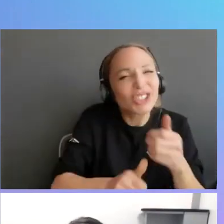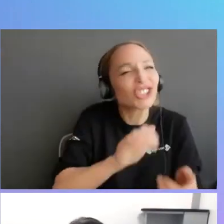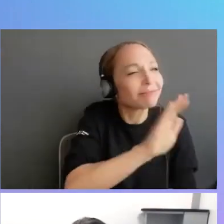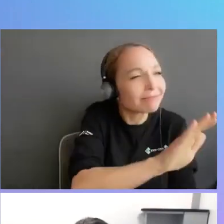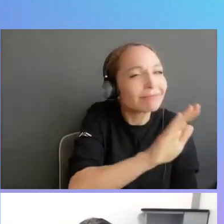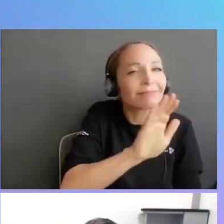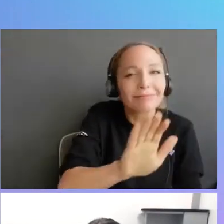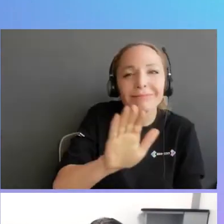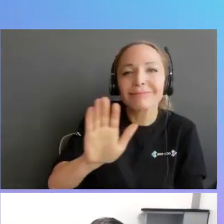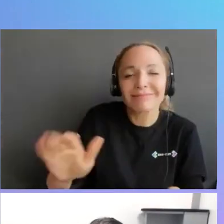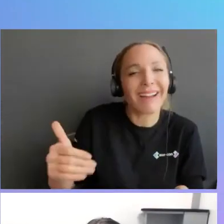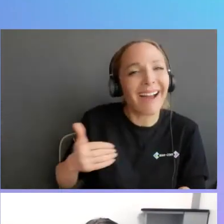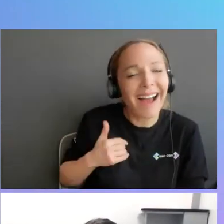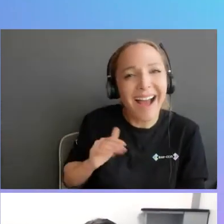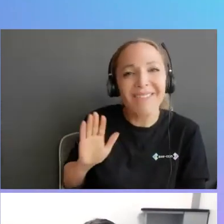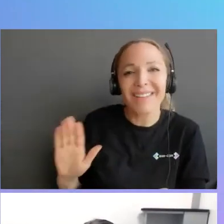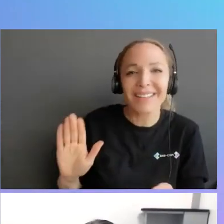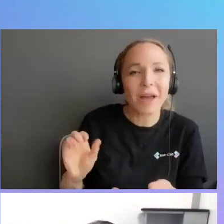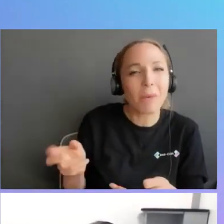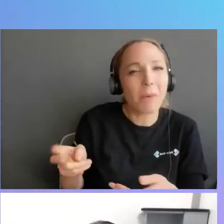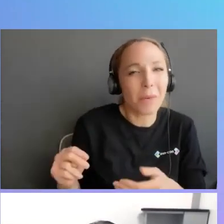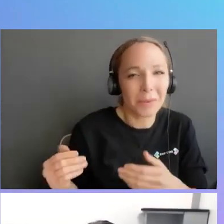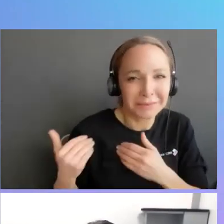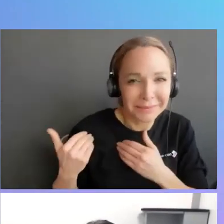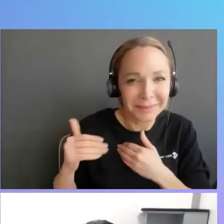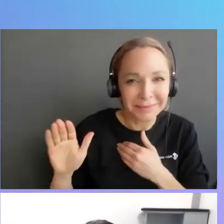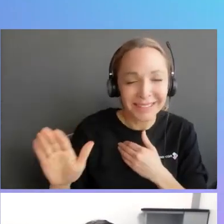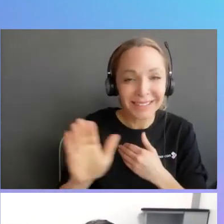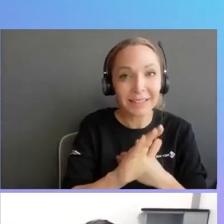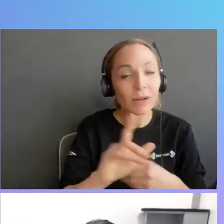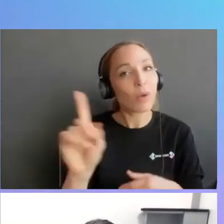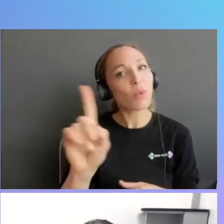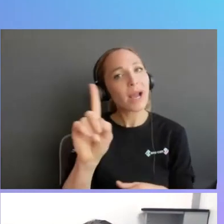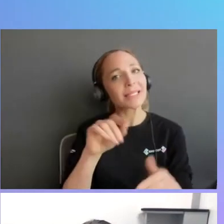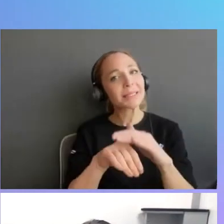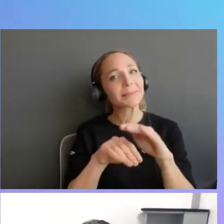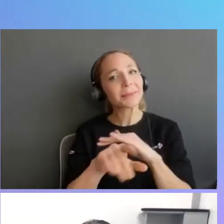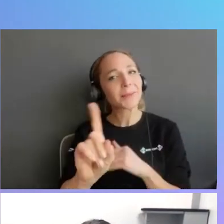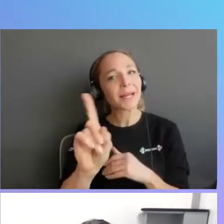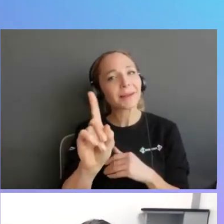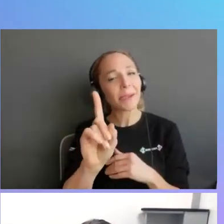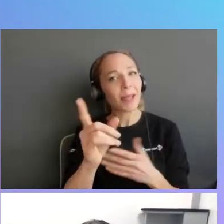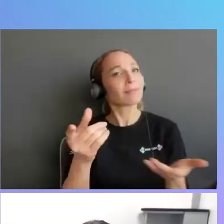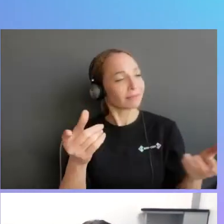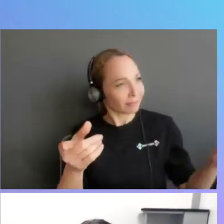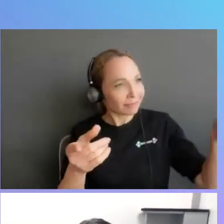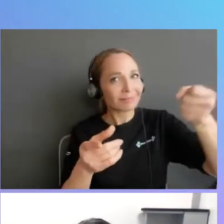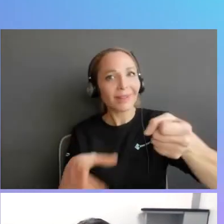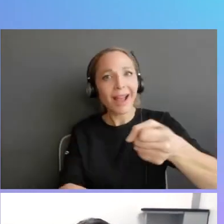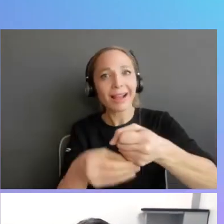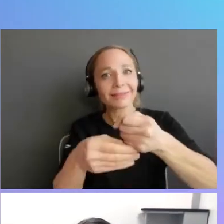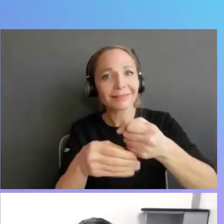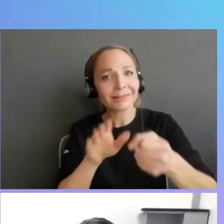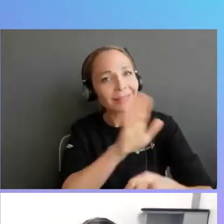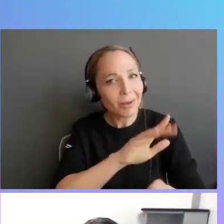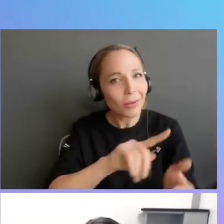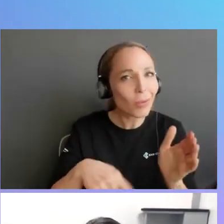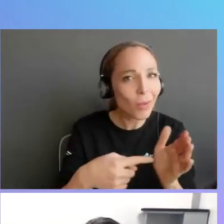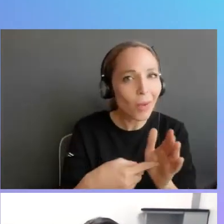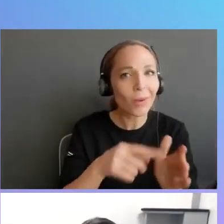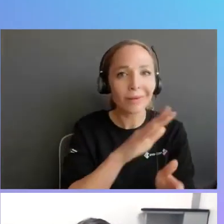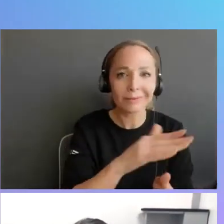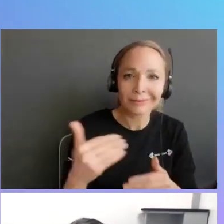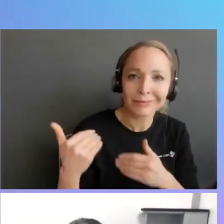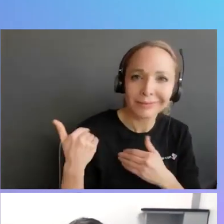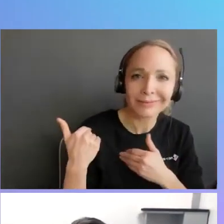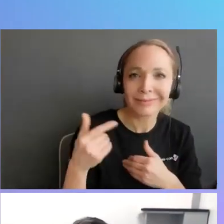accountability framework. We can say, okay, the PO practices accessibility by making sure that all accepted